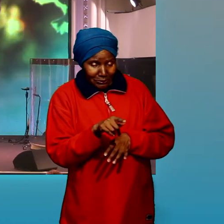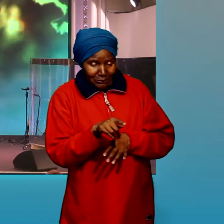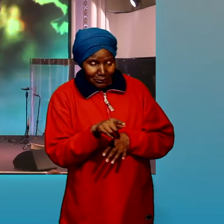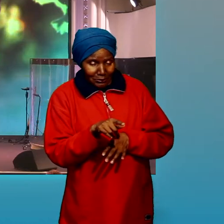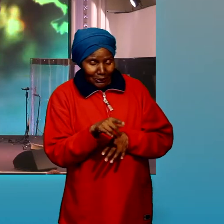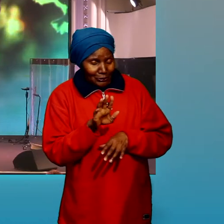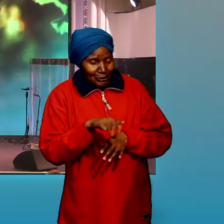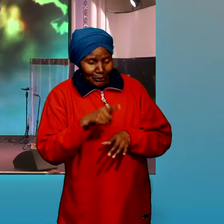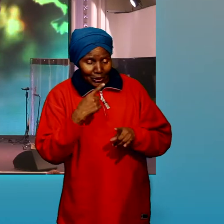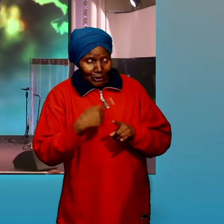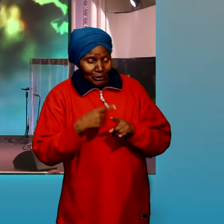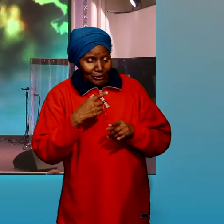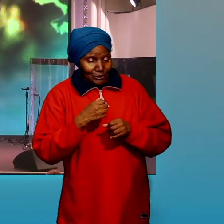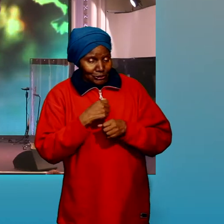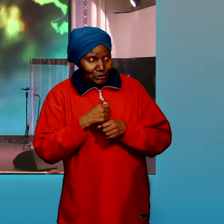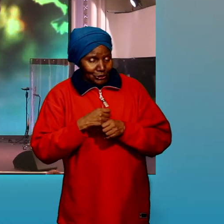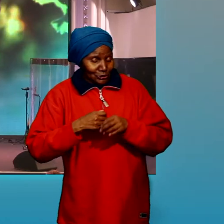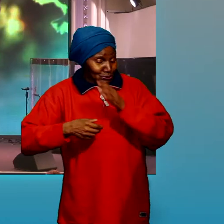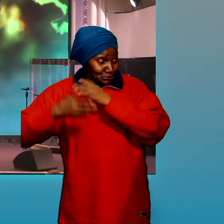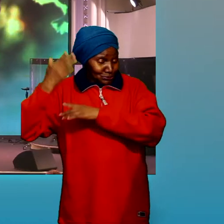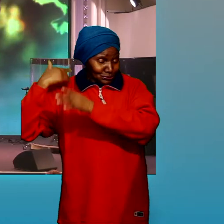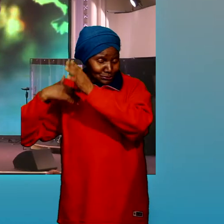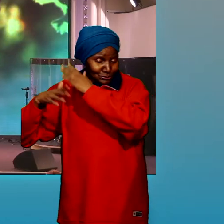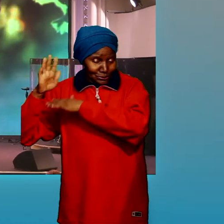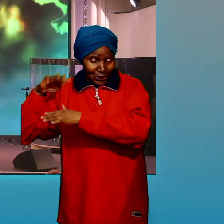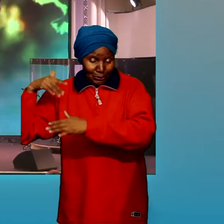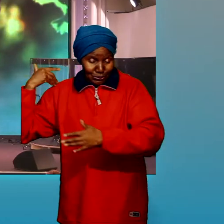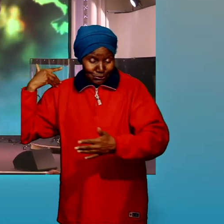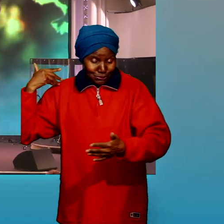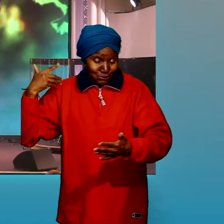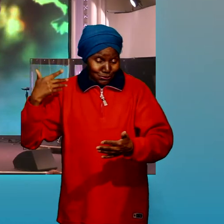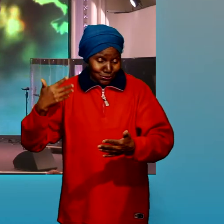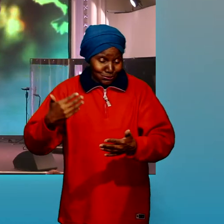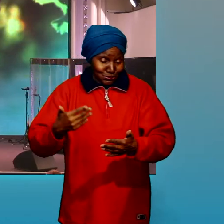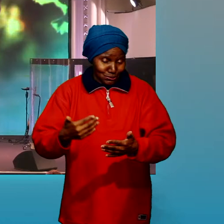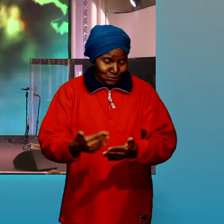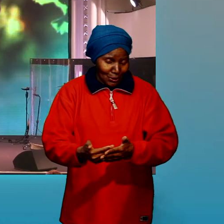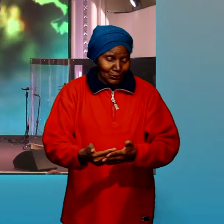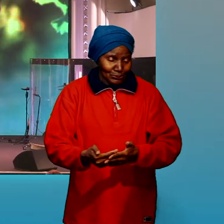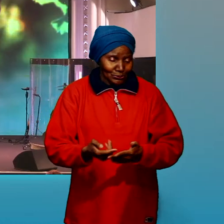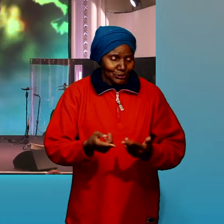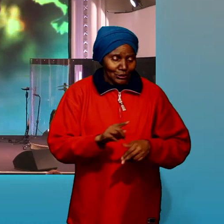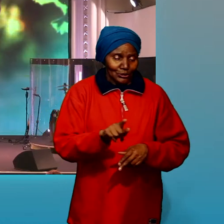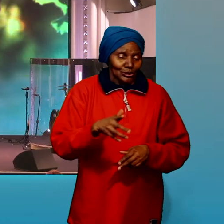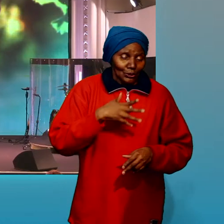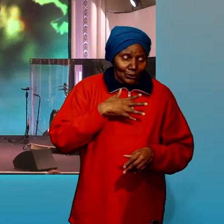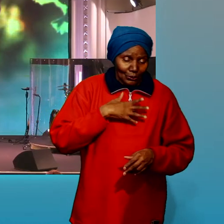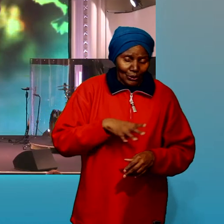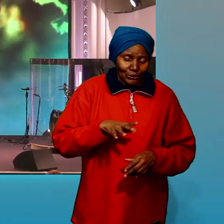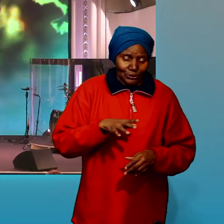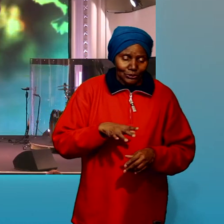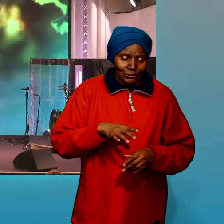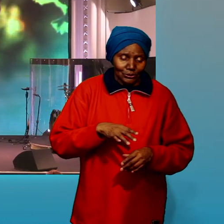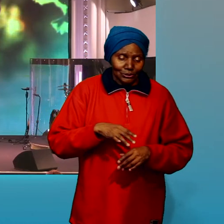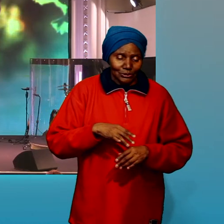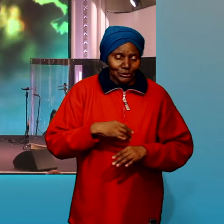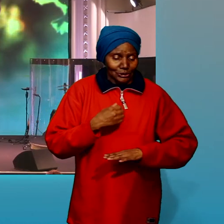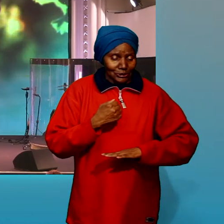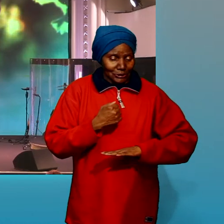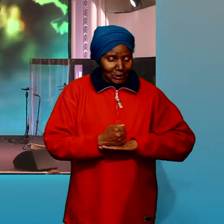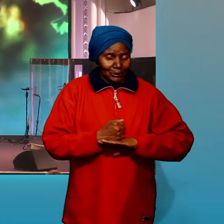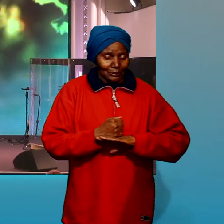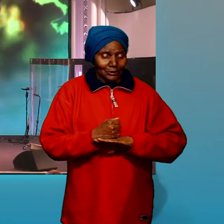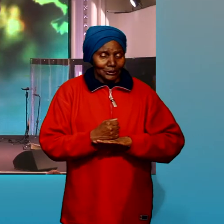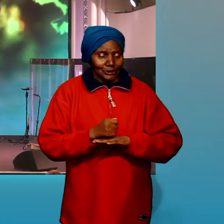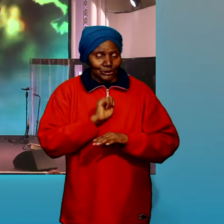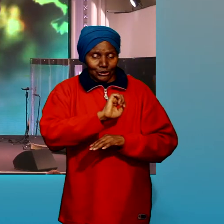ever since. And it is absolutely visible to anyone who is striving and seeking to stand on biblical truths, not to